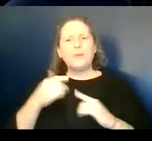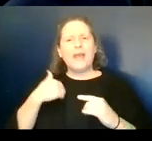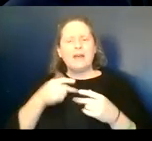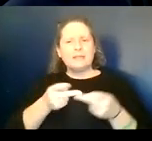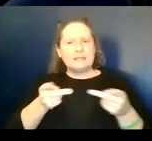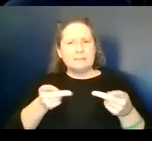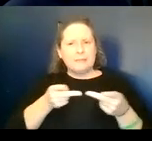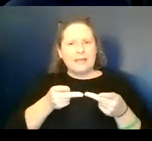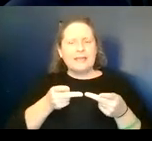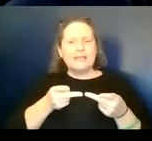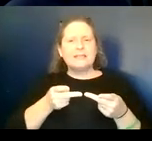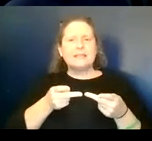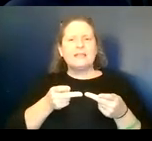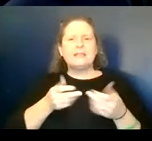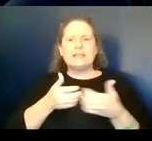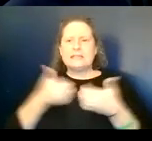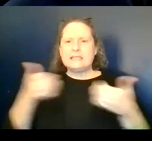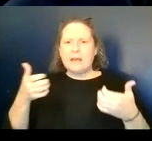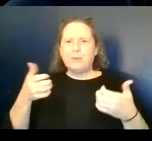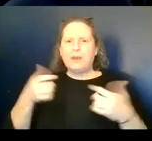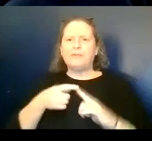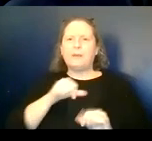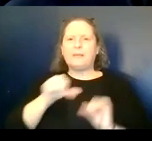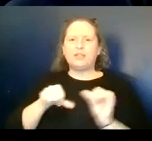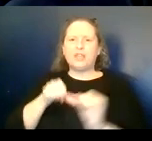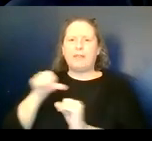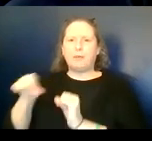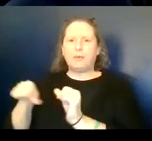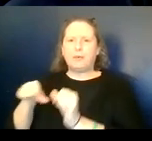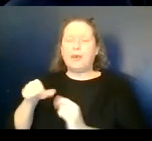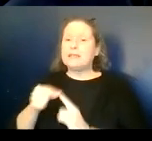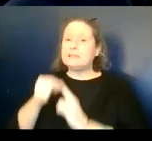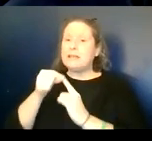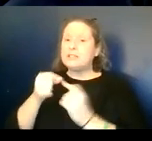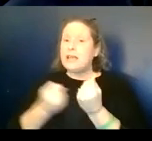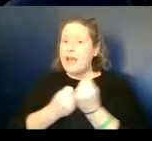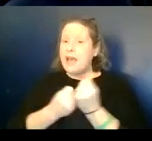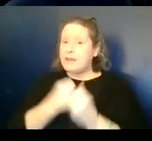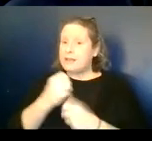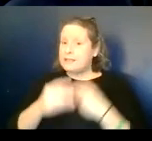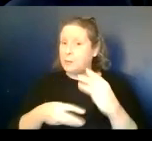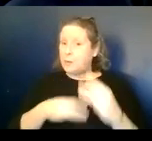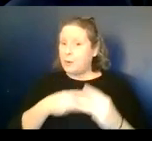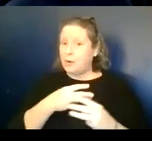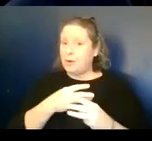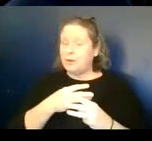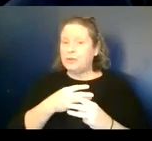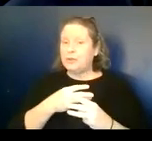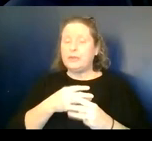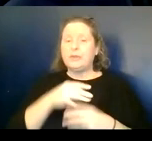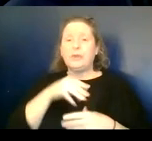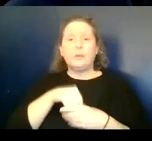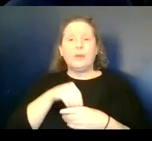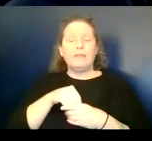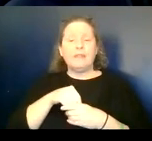of separate from each other, especially in the advocacy world, right? Even within social justice